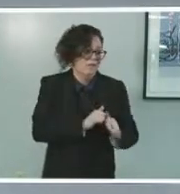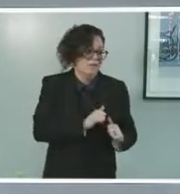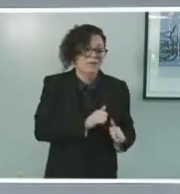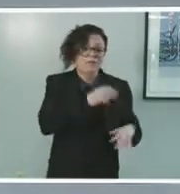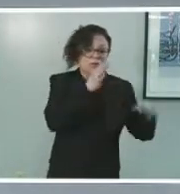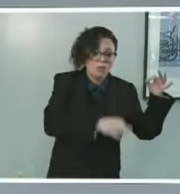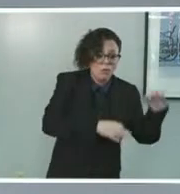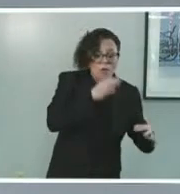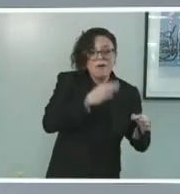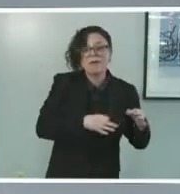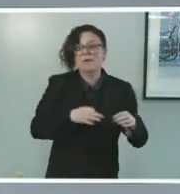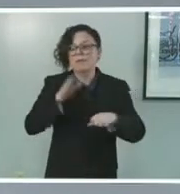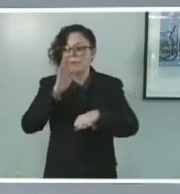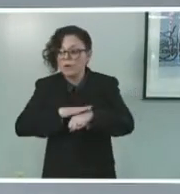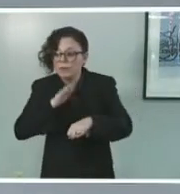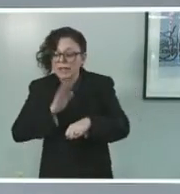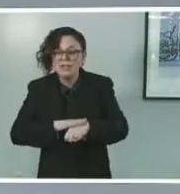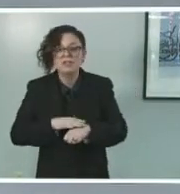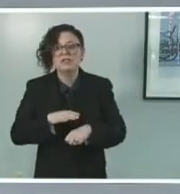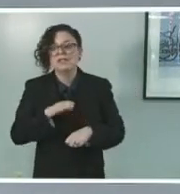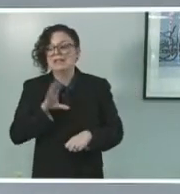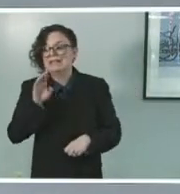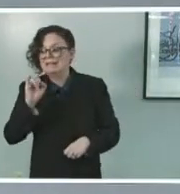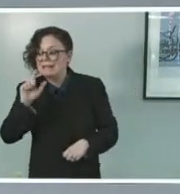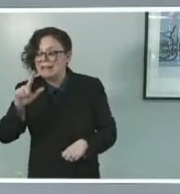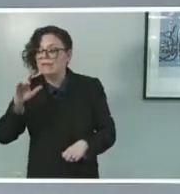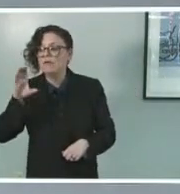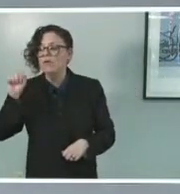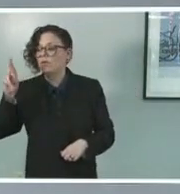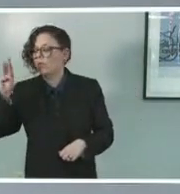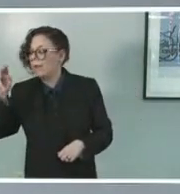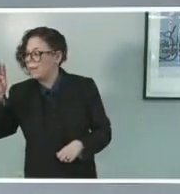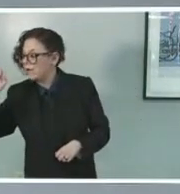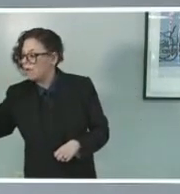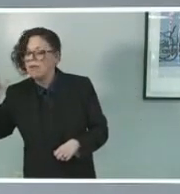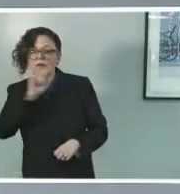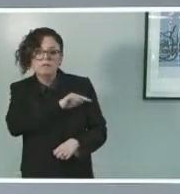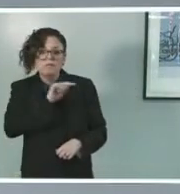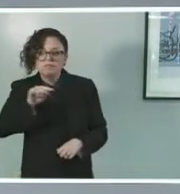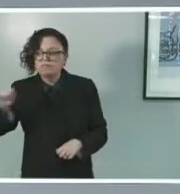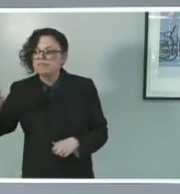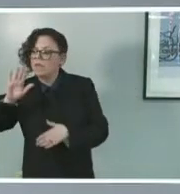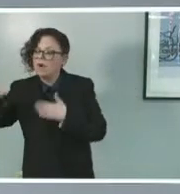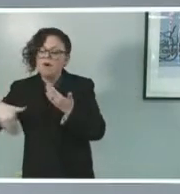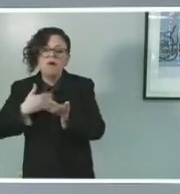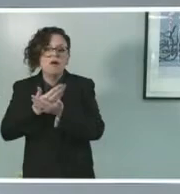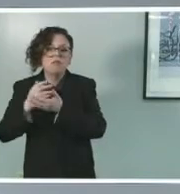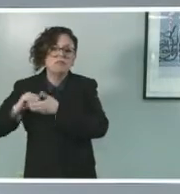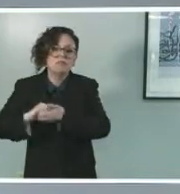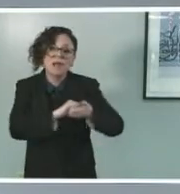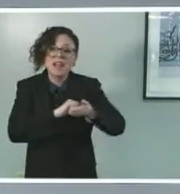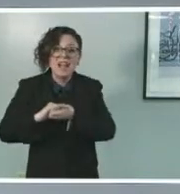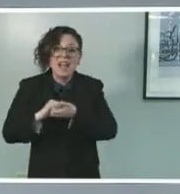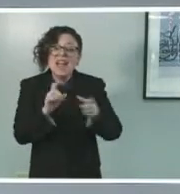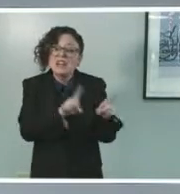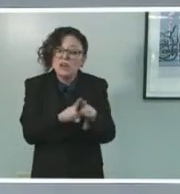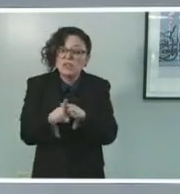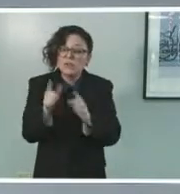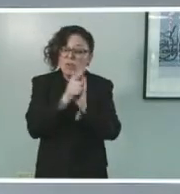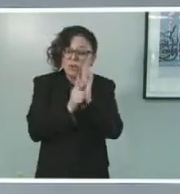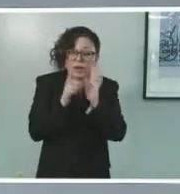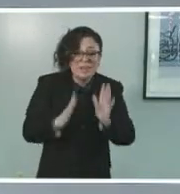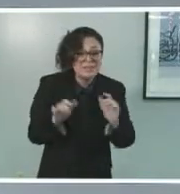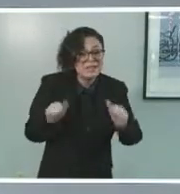civil courts. And there's also a lot that lawyers can do to work to avoid person-to-person contact. There's